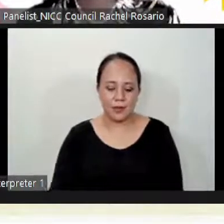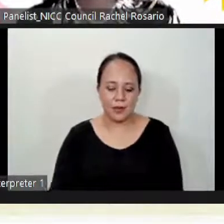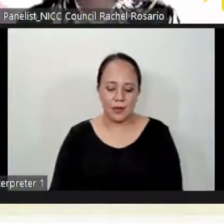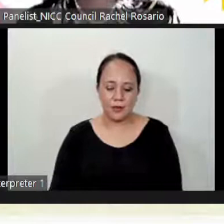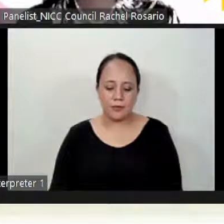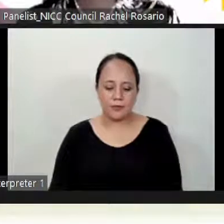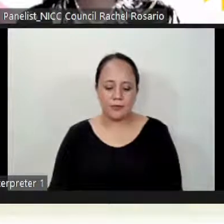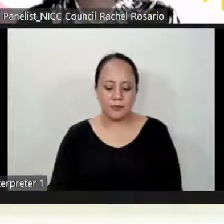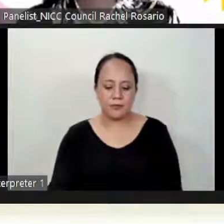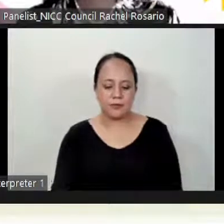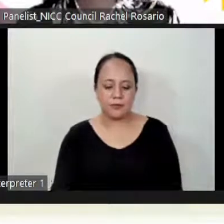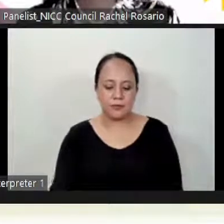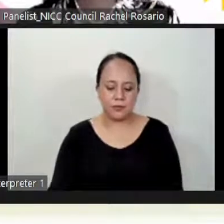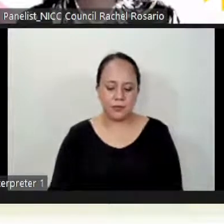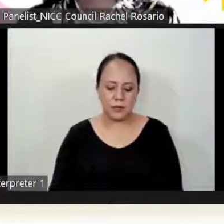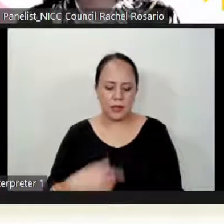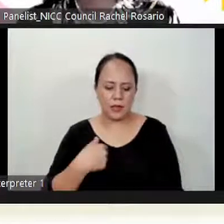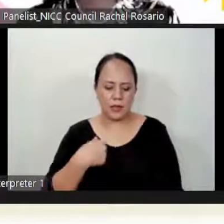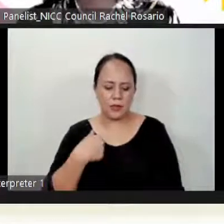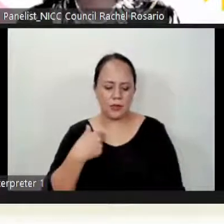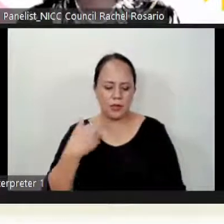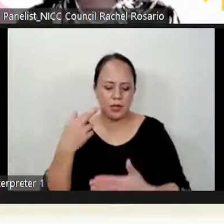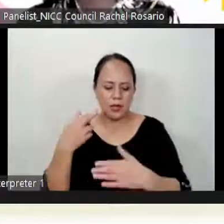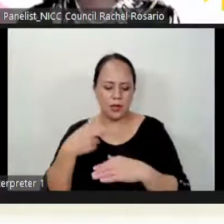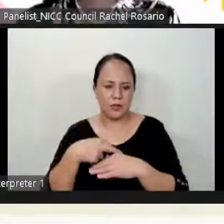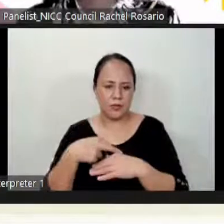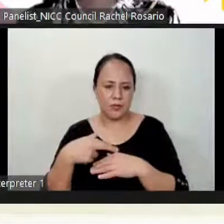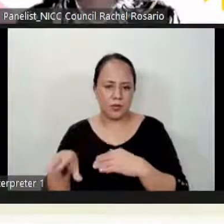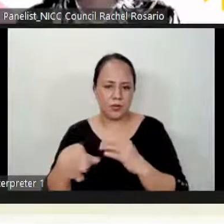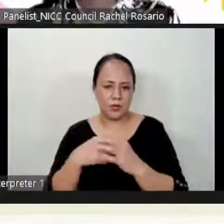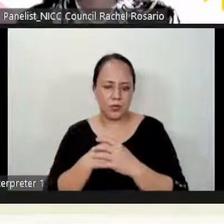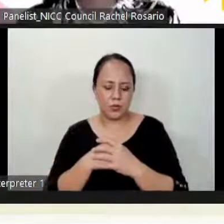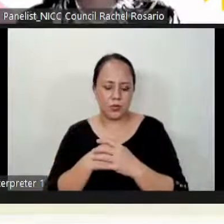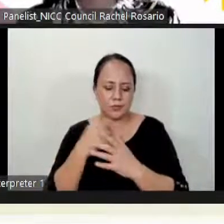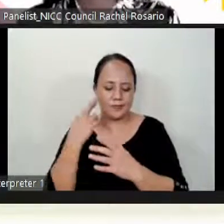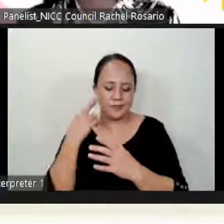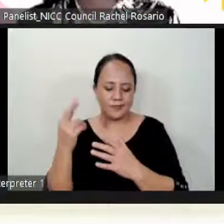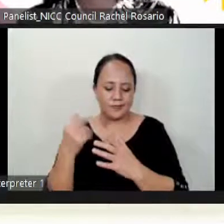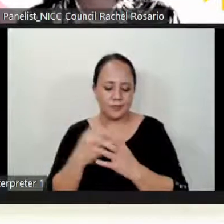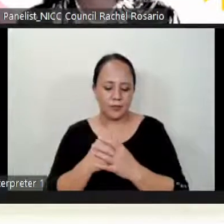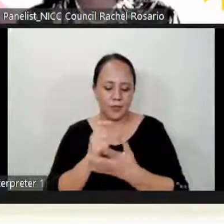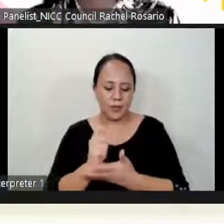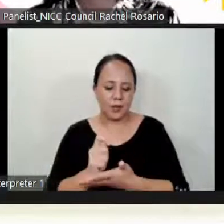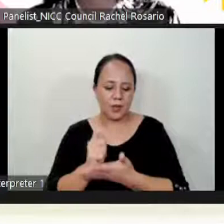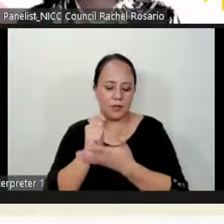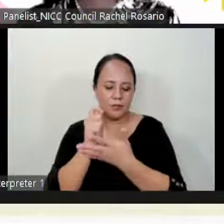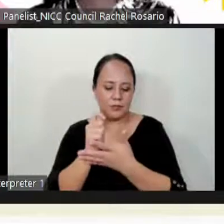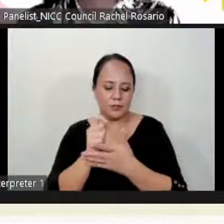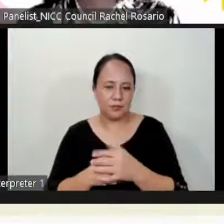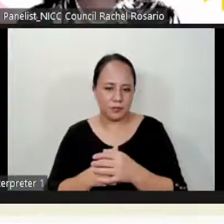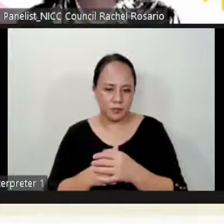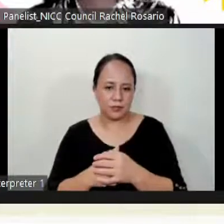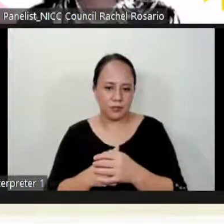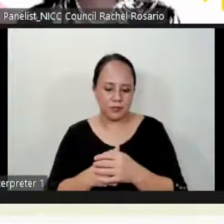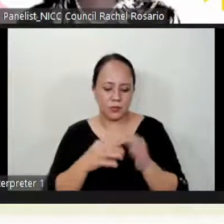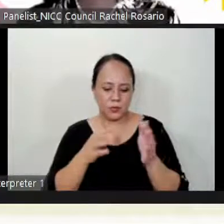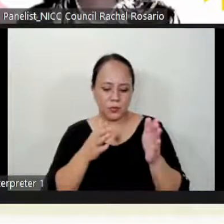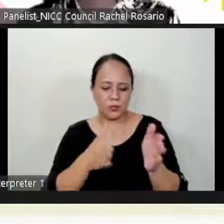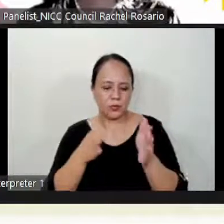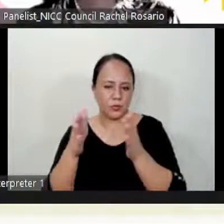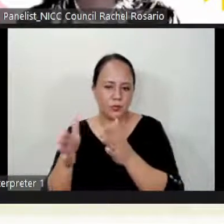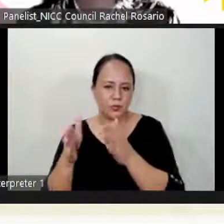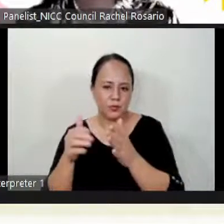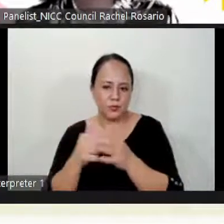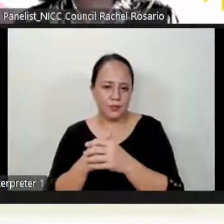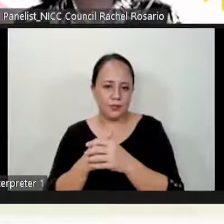I guess they are referring to radio and chemotherapy, the modalities for treatment.